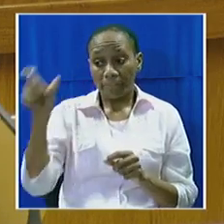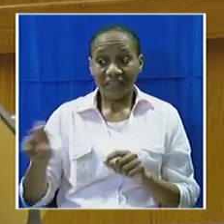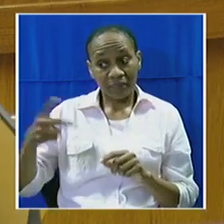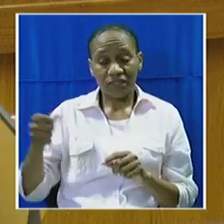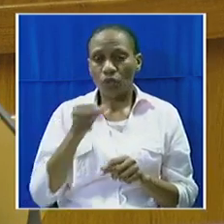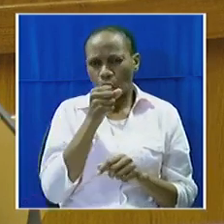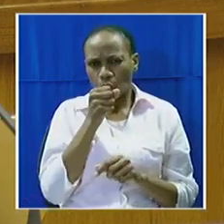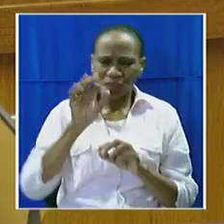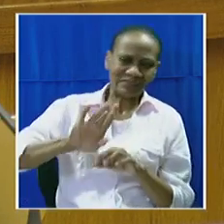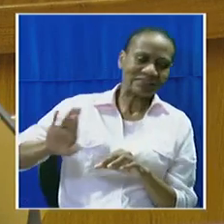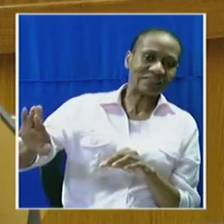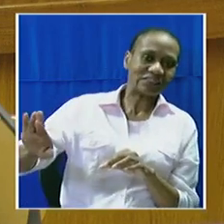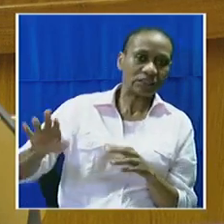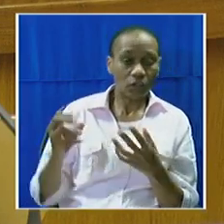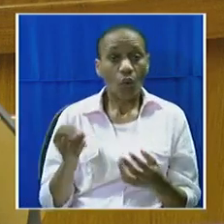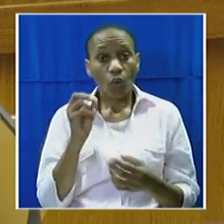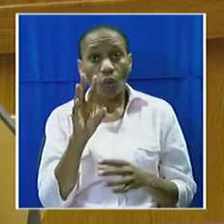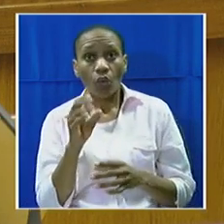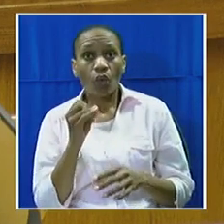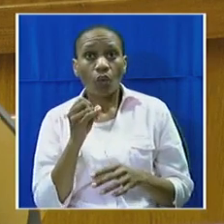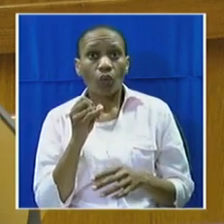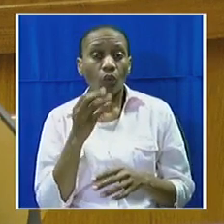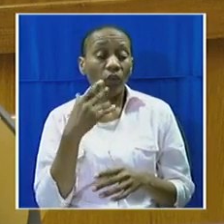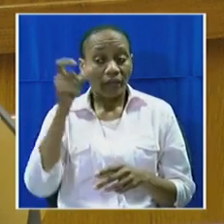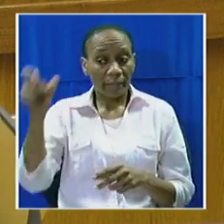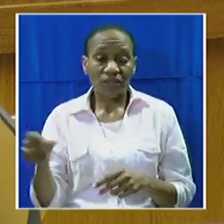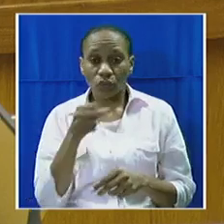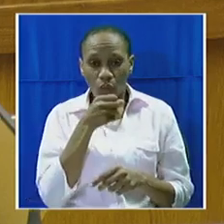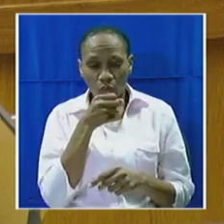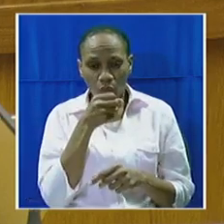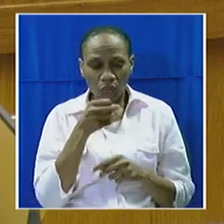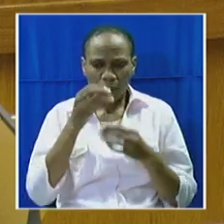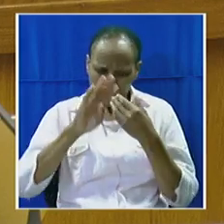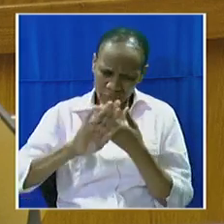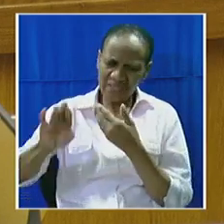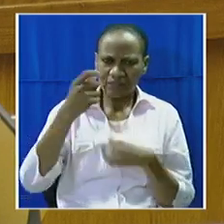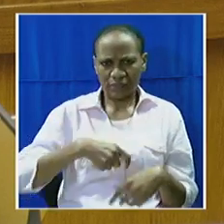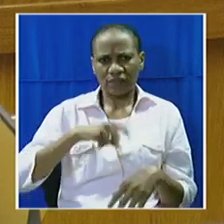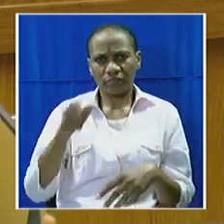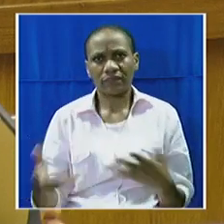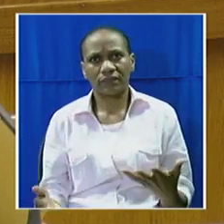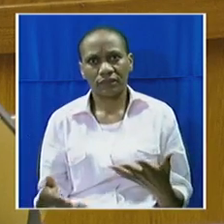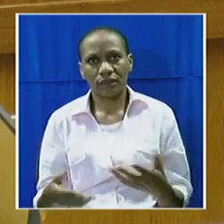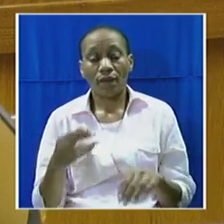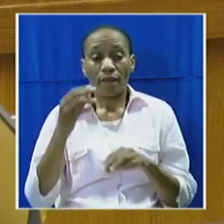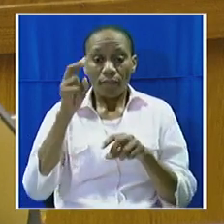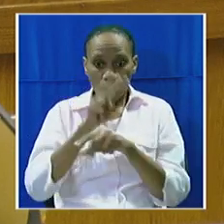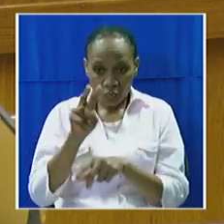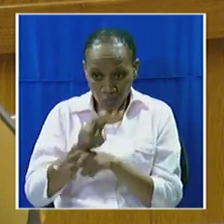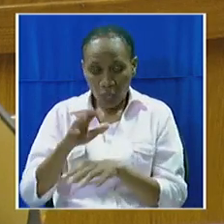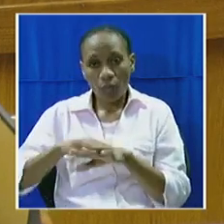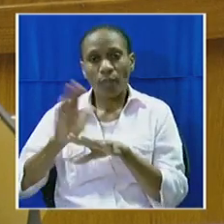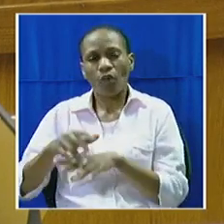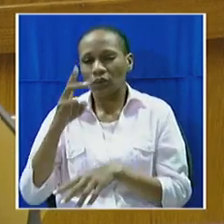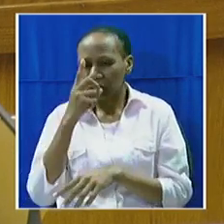coughing, seeking medical care early when coughing or breathing problems. Expand surveillance to